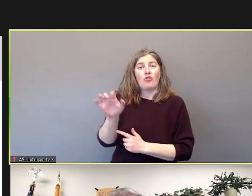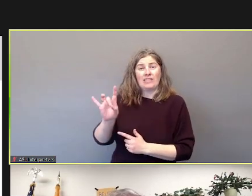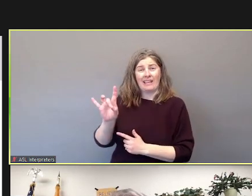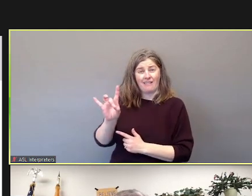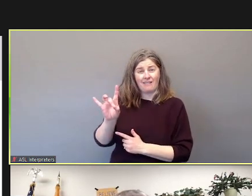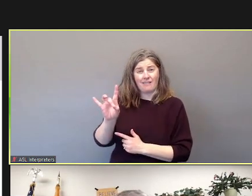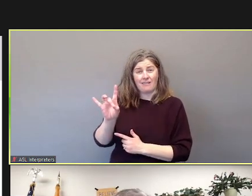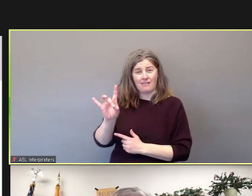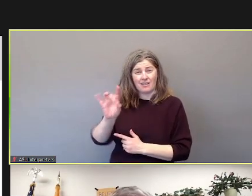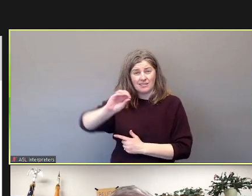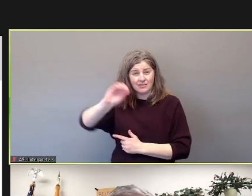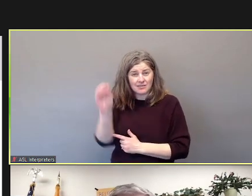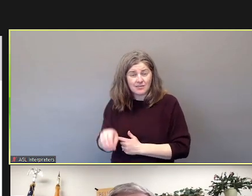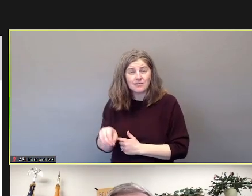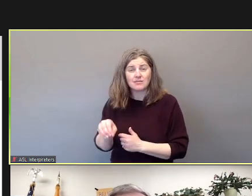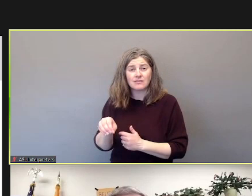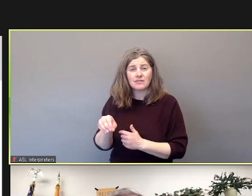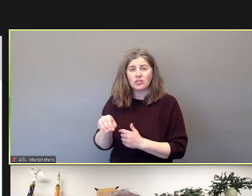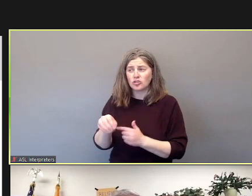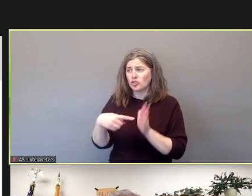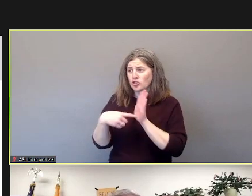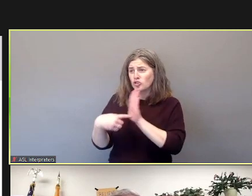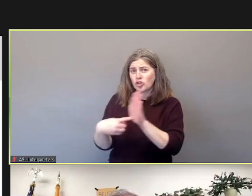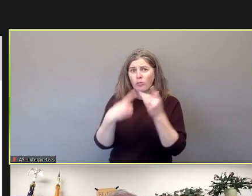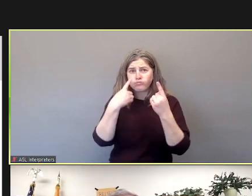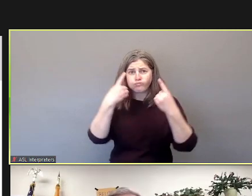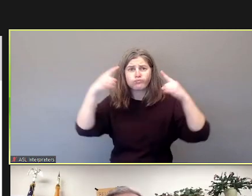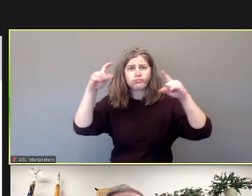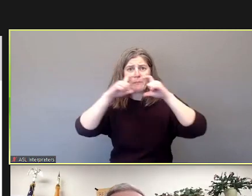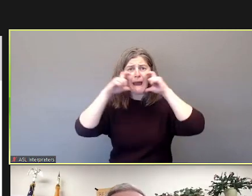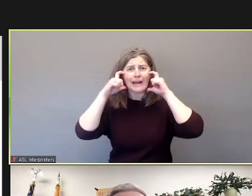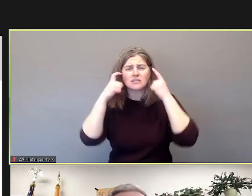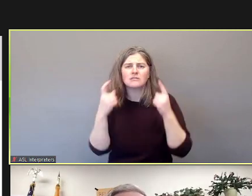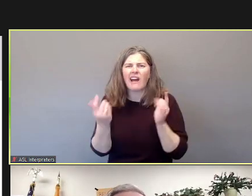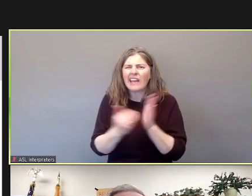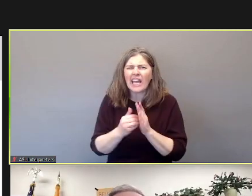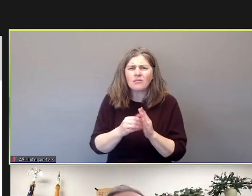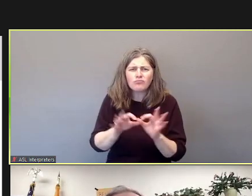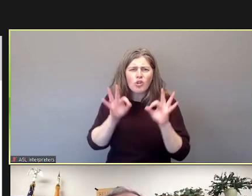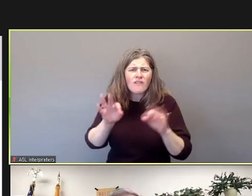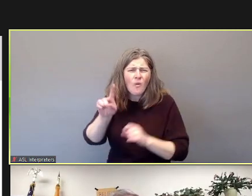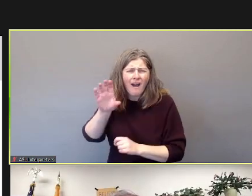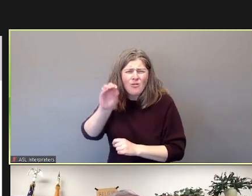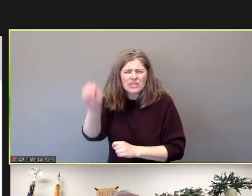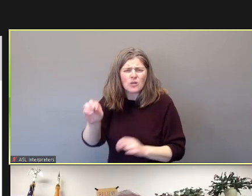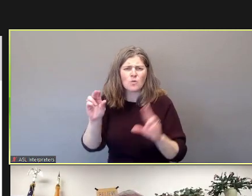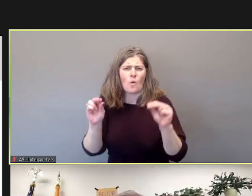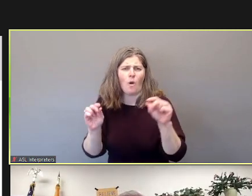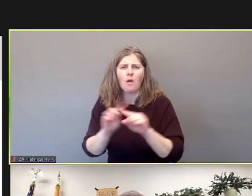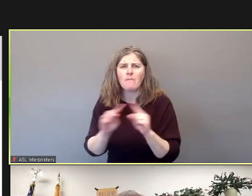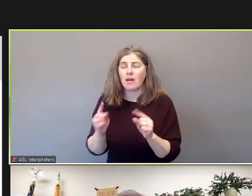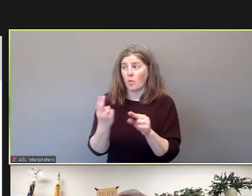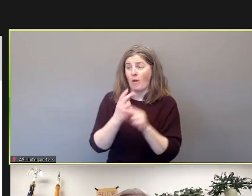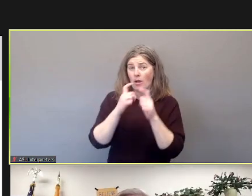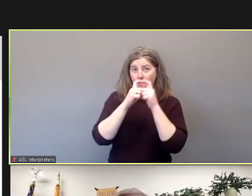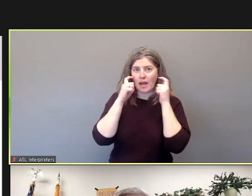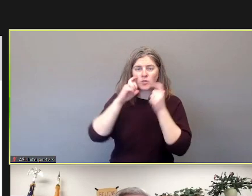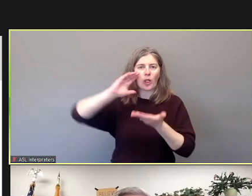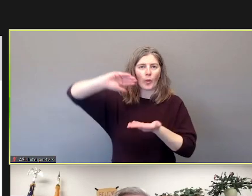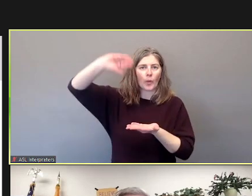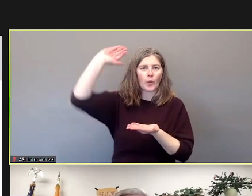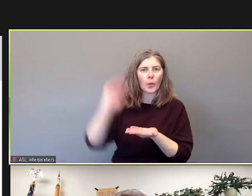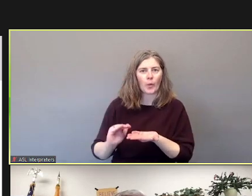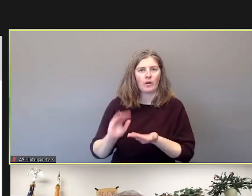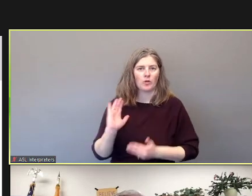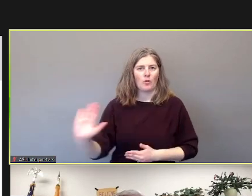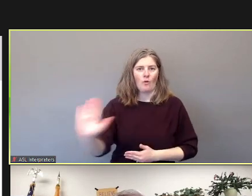studies demonstrate effectiveness of masks. Again, it's not 100%, but there's no question that wearing a mask will lower all of our